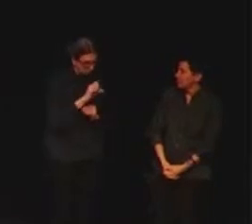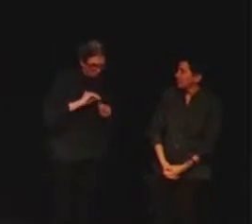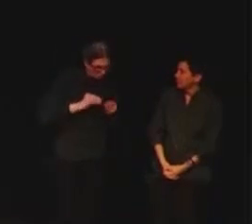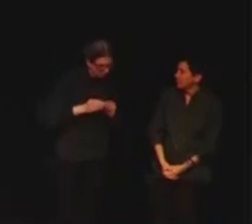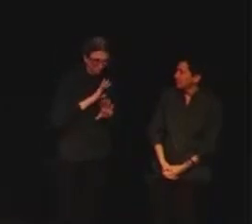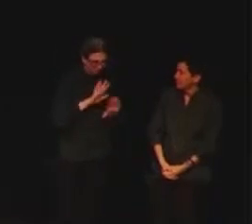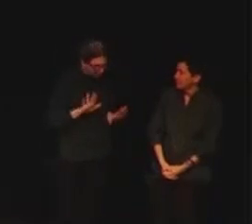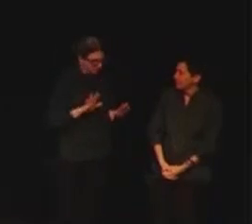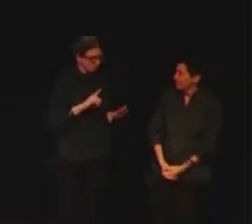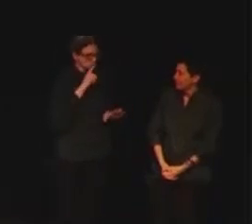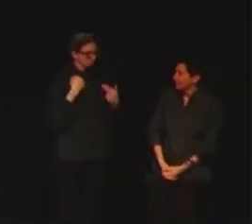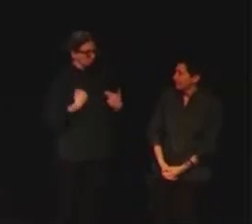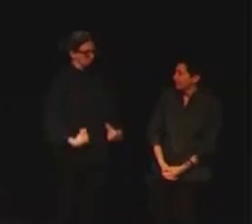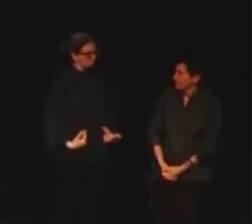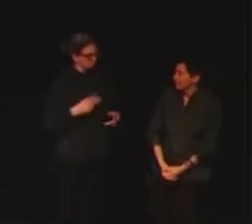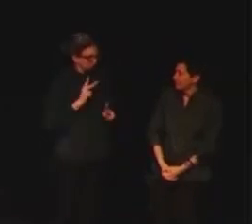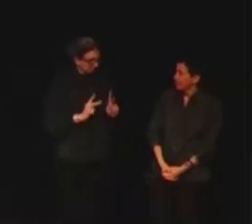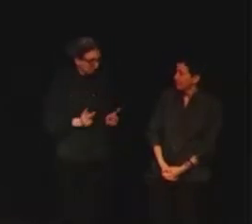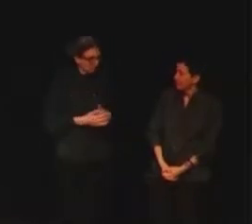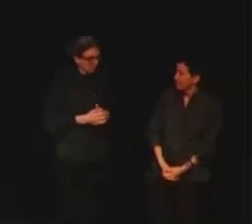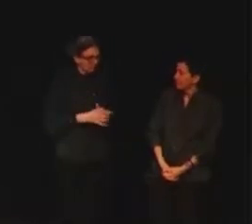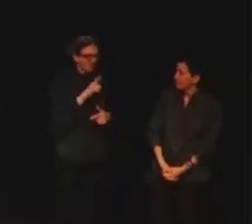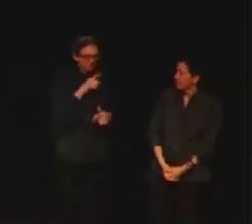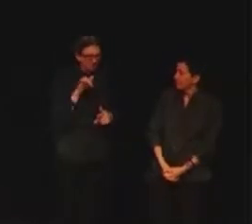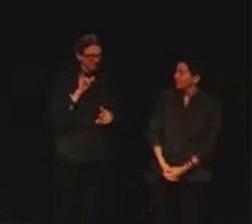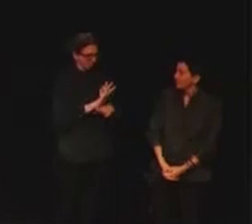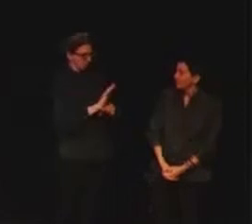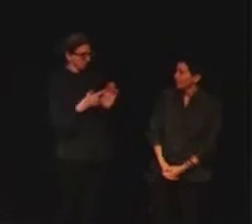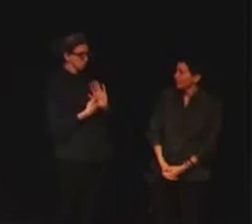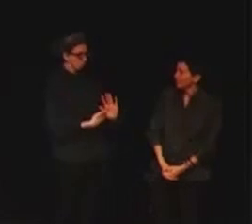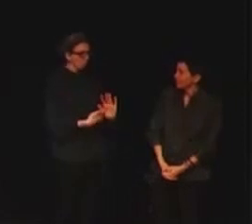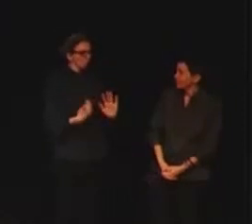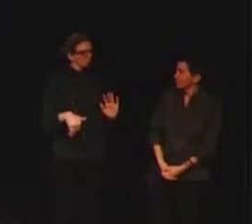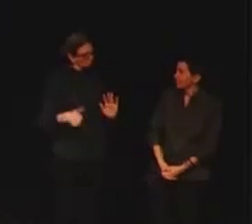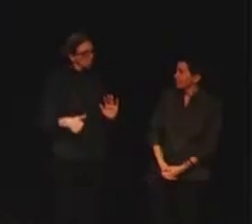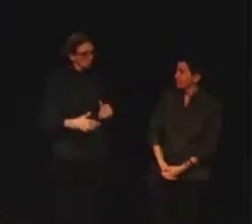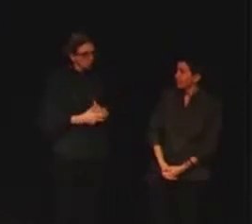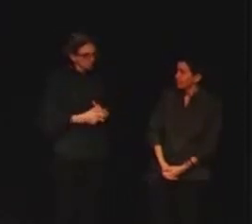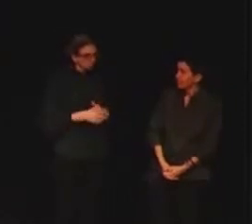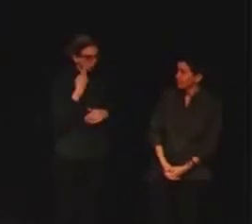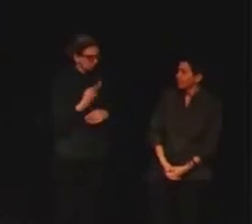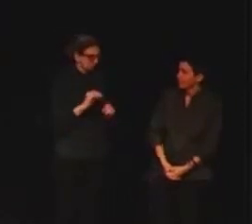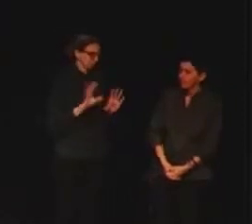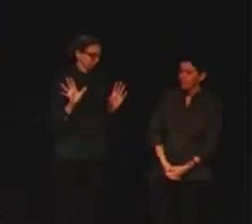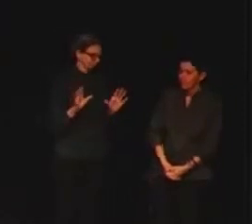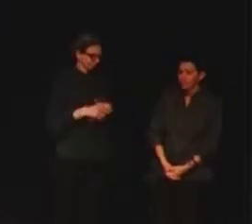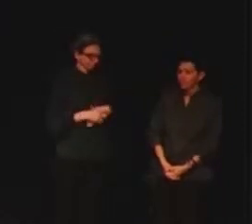number. And it just comes through so much during the film.